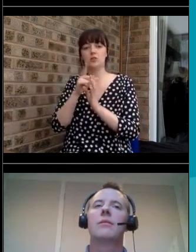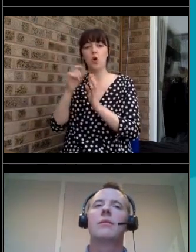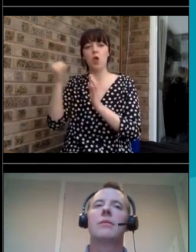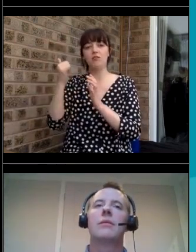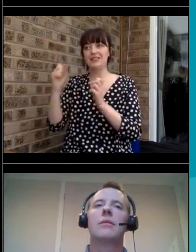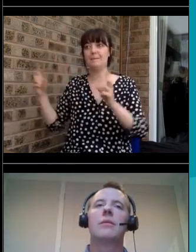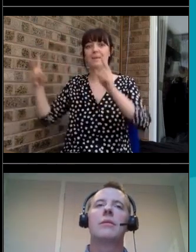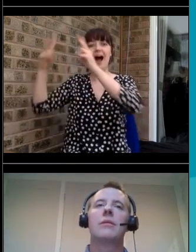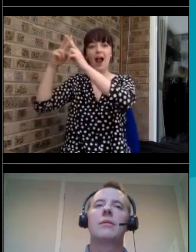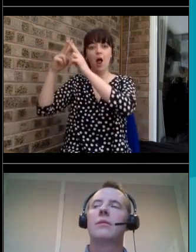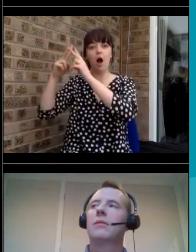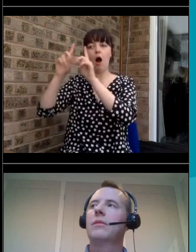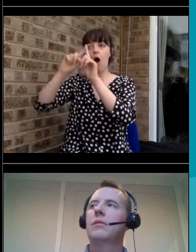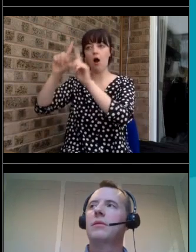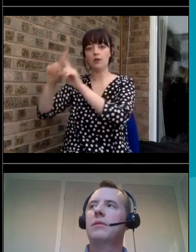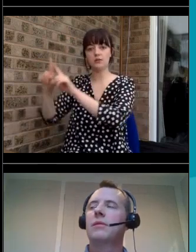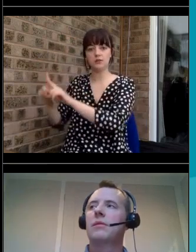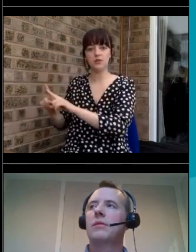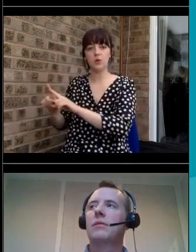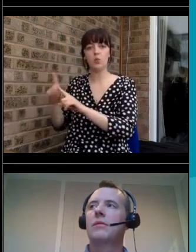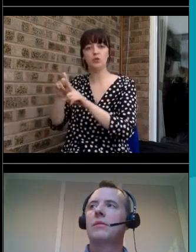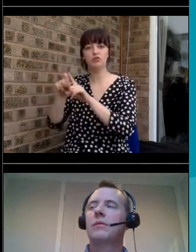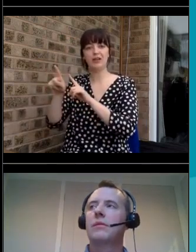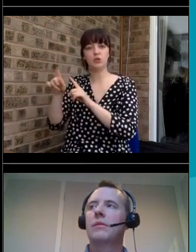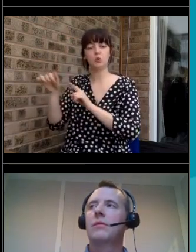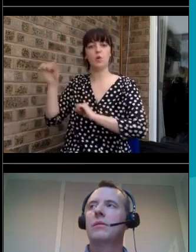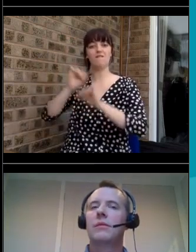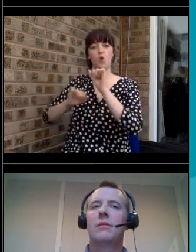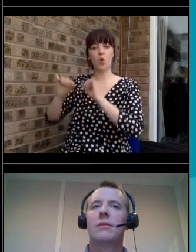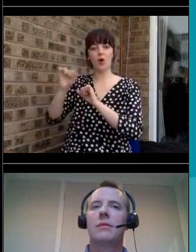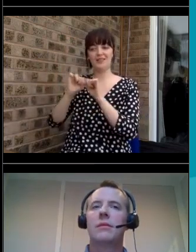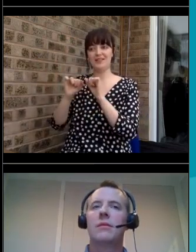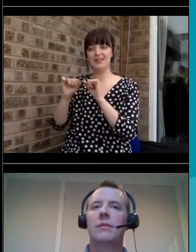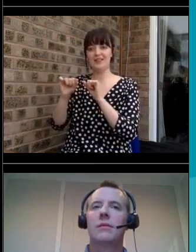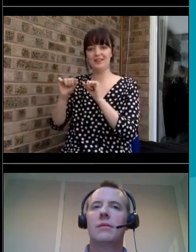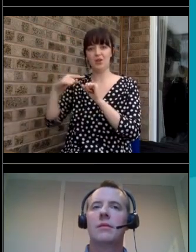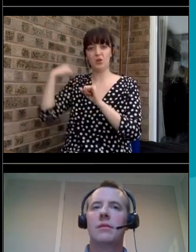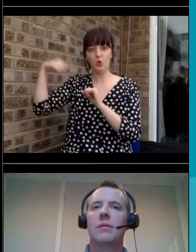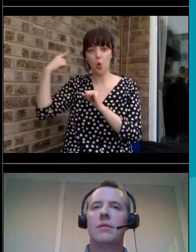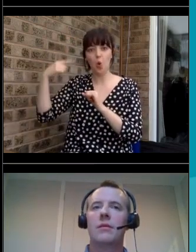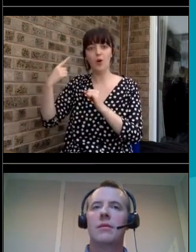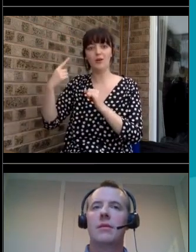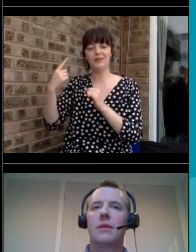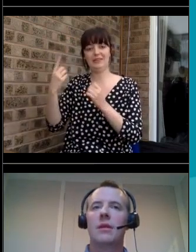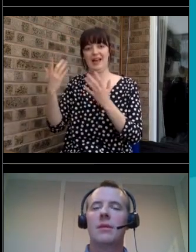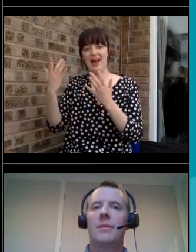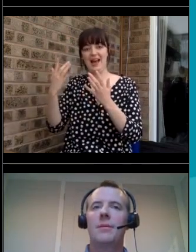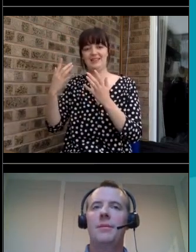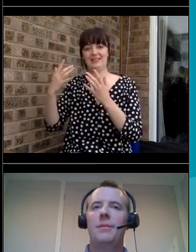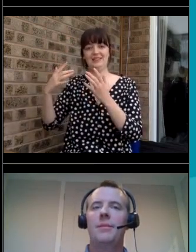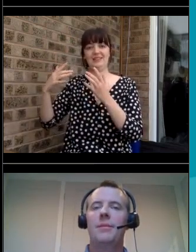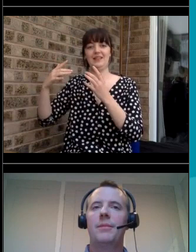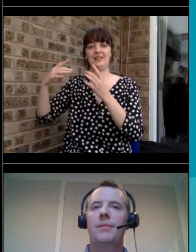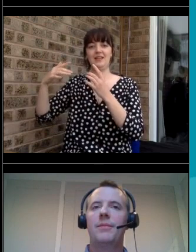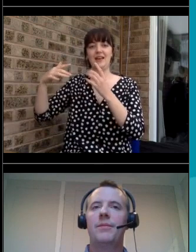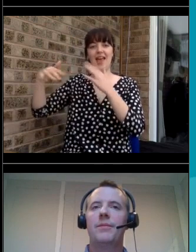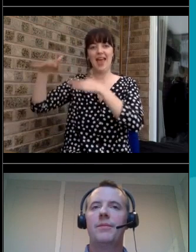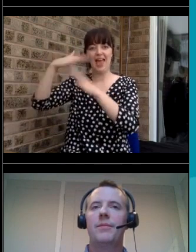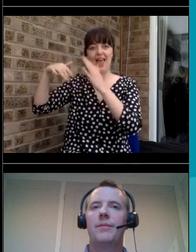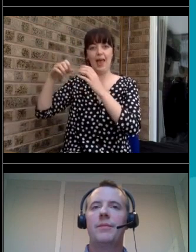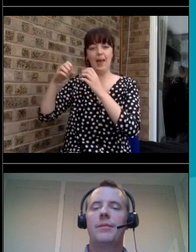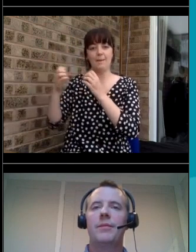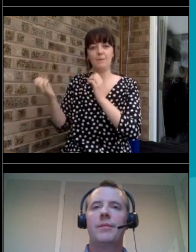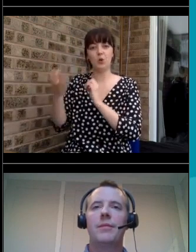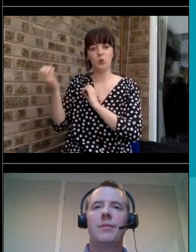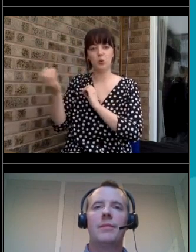we can mitigate noise and air quality. I mean, that's one of the key constraints when we're looking at putting an alignment in.